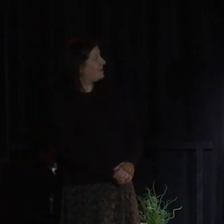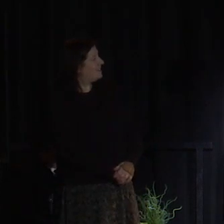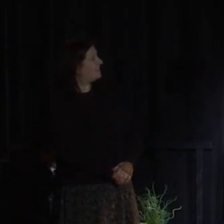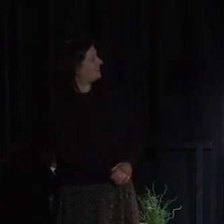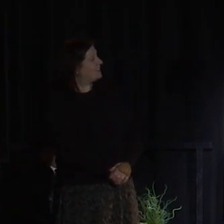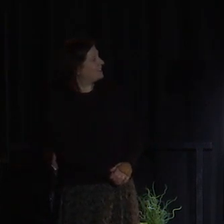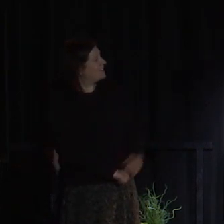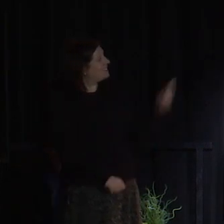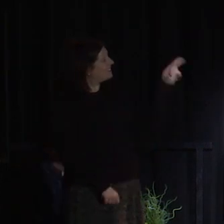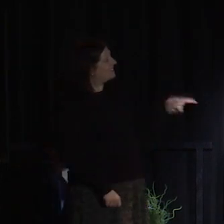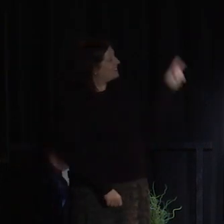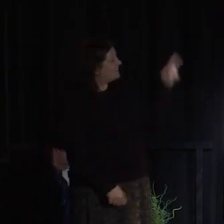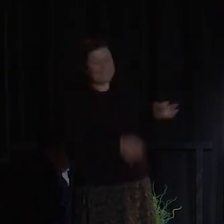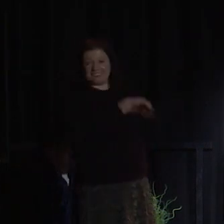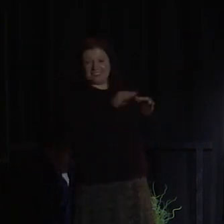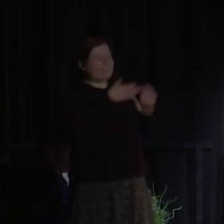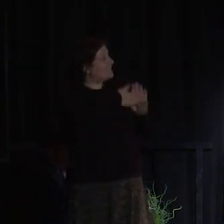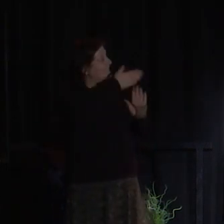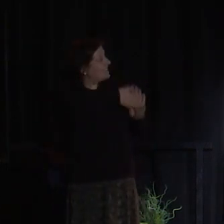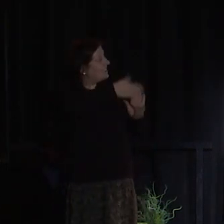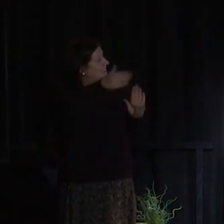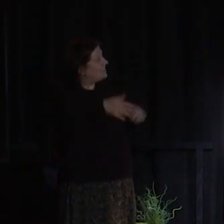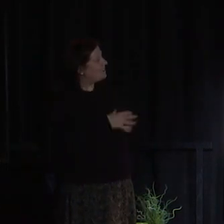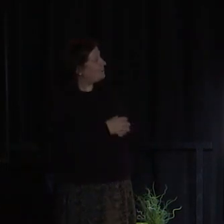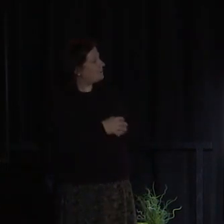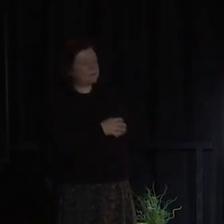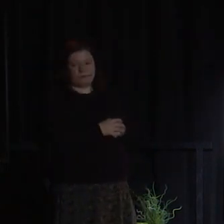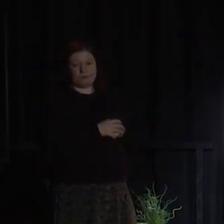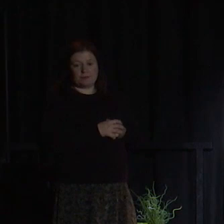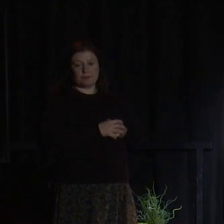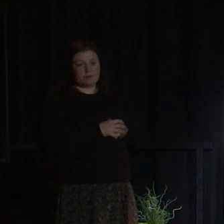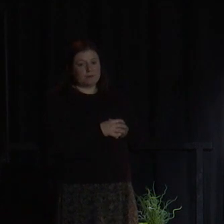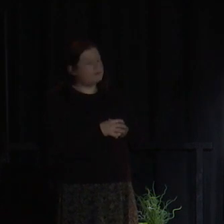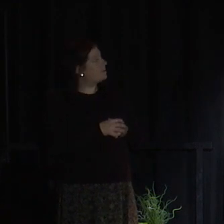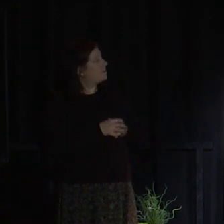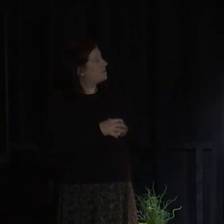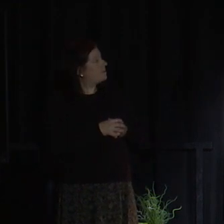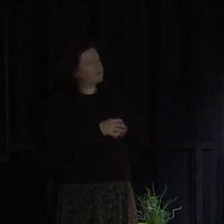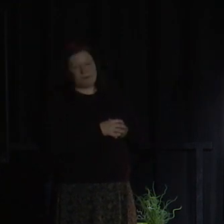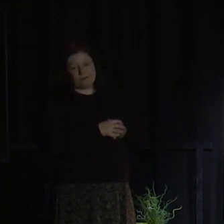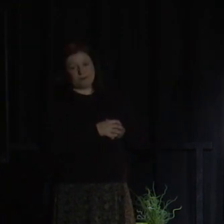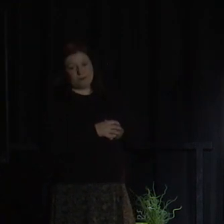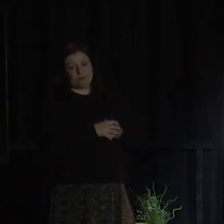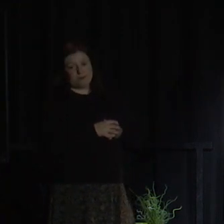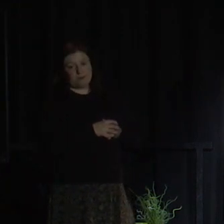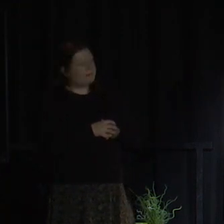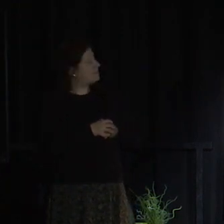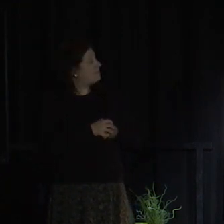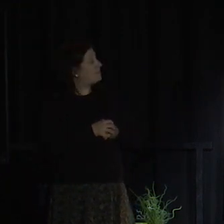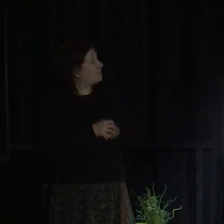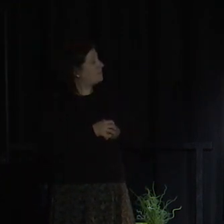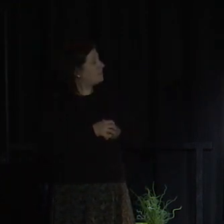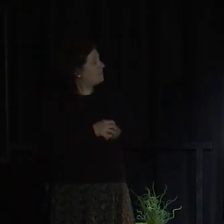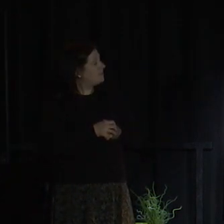So we're currently on the Without Walls 2021 shortlist. We'll find out about that in a couple of weeks. There's our sort of initial R&D plans, and we are